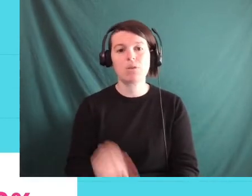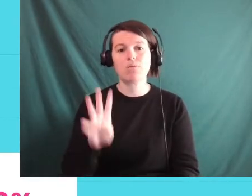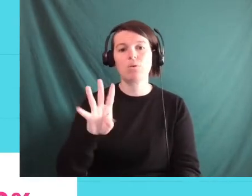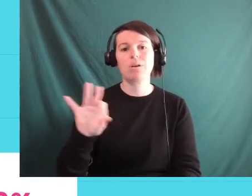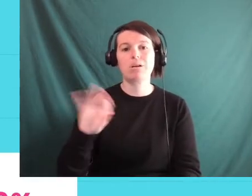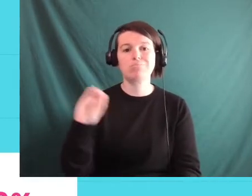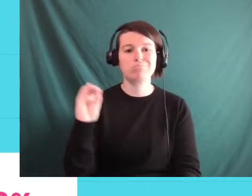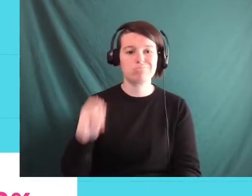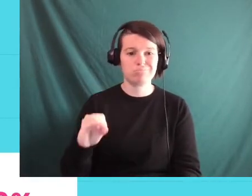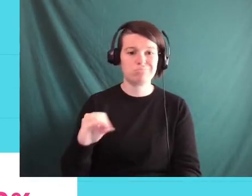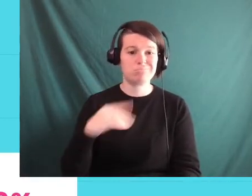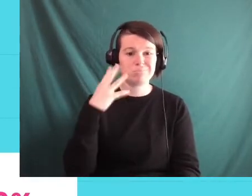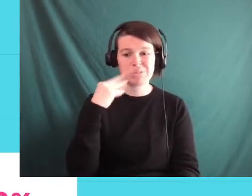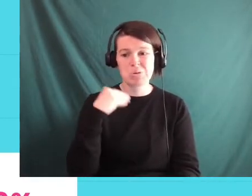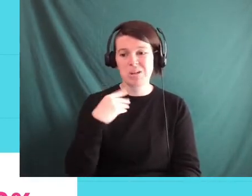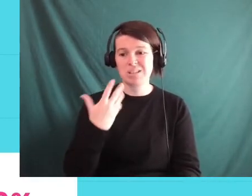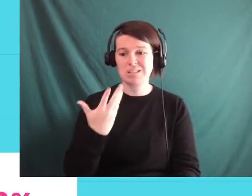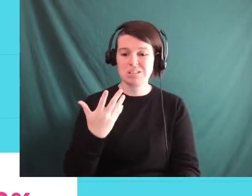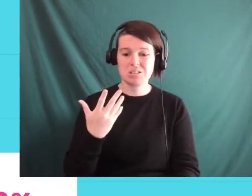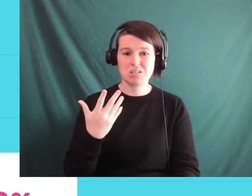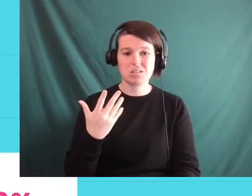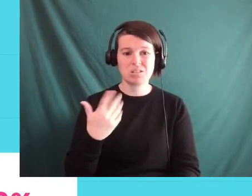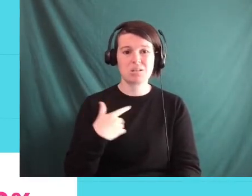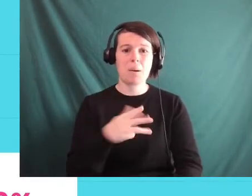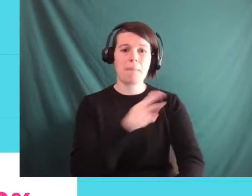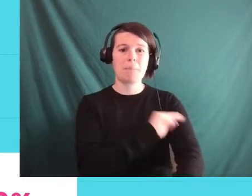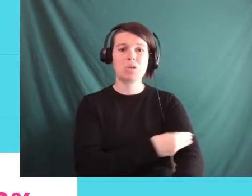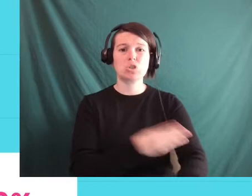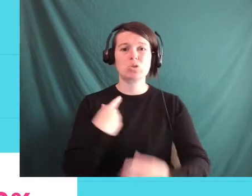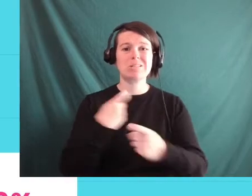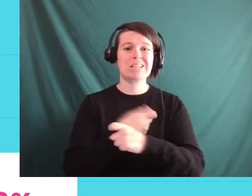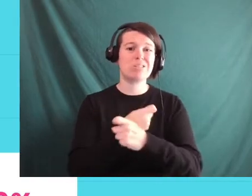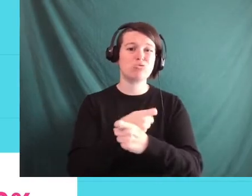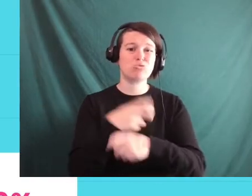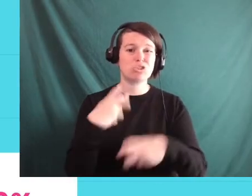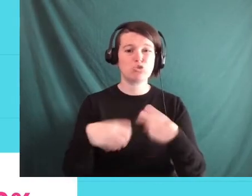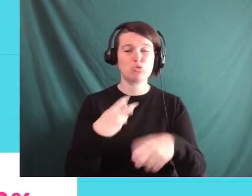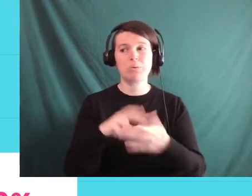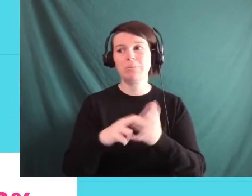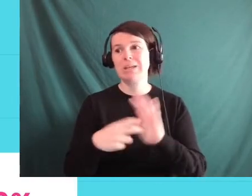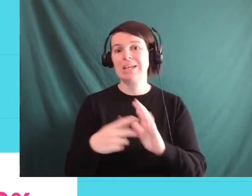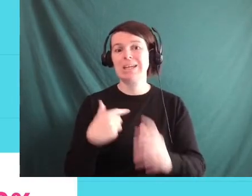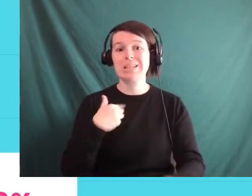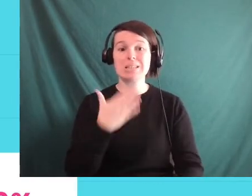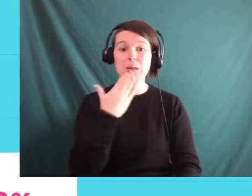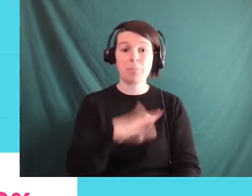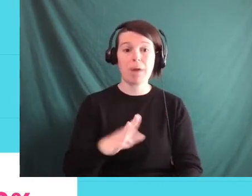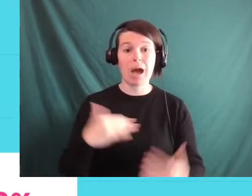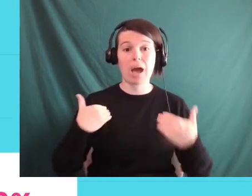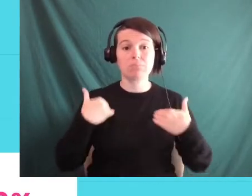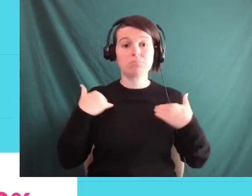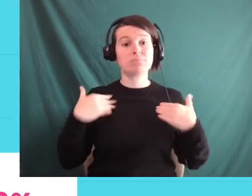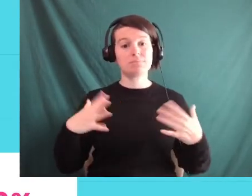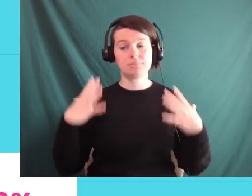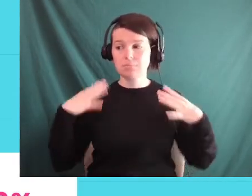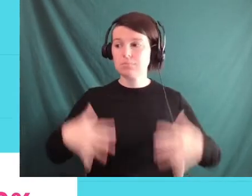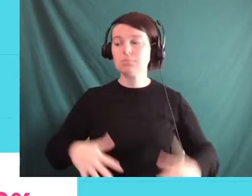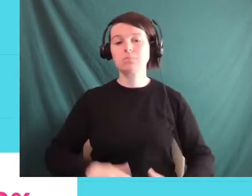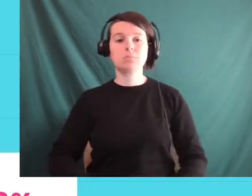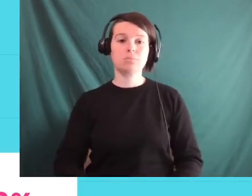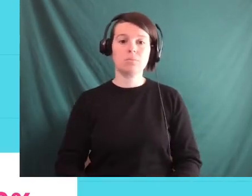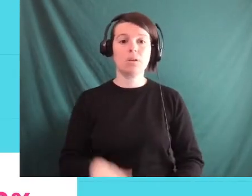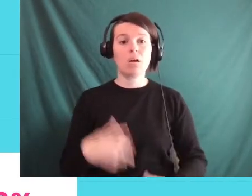49% experienced some kind of musculoskeletal issue, which would be something like bad posture, or at the